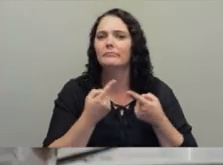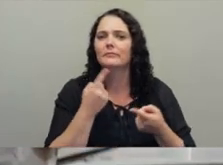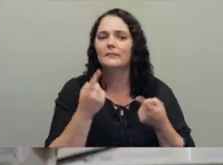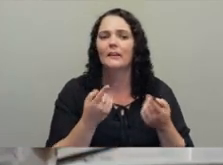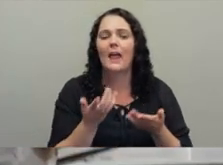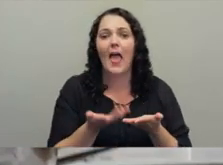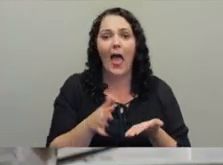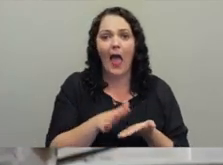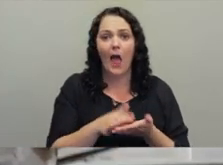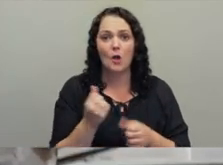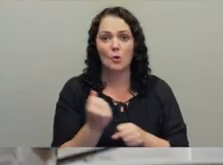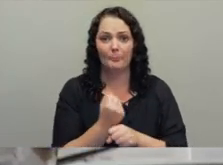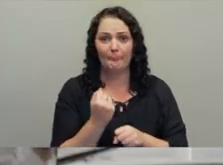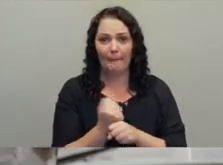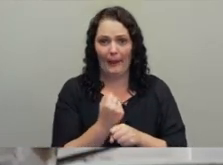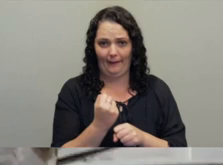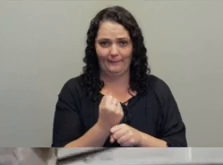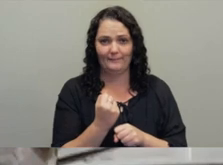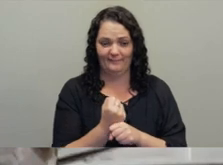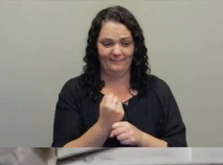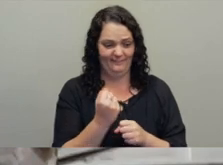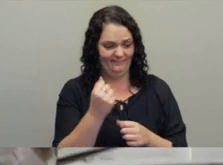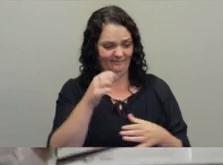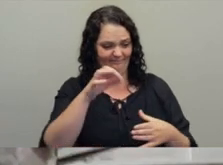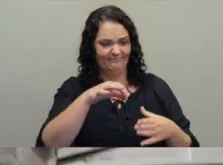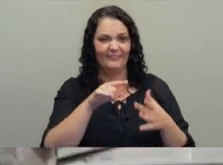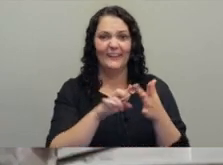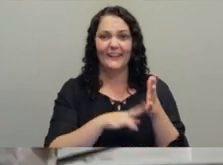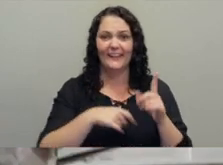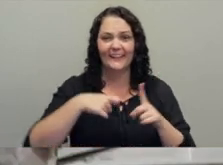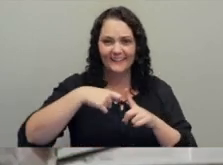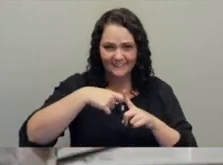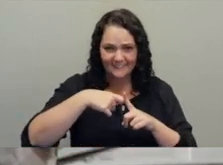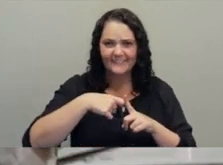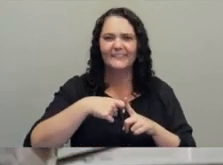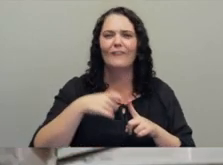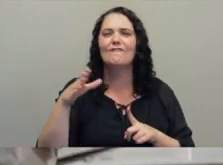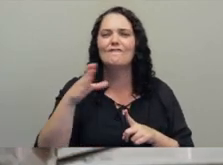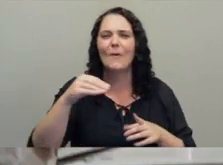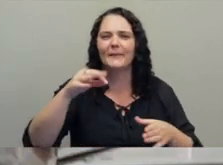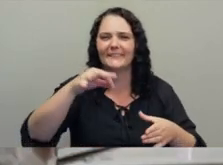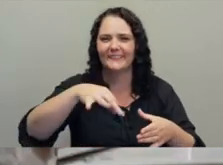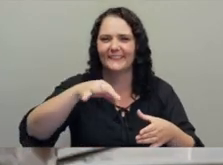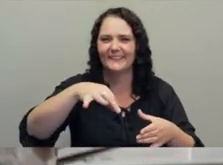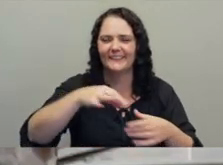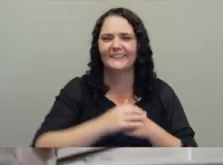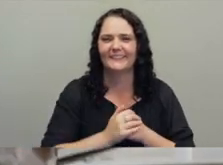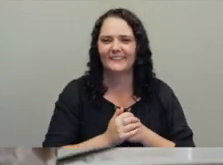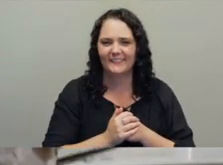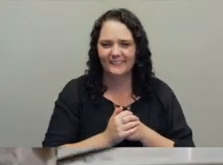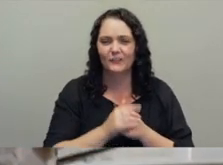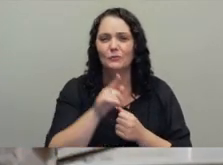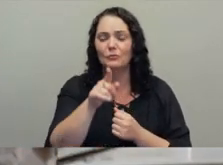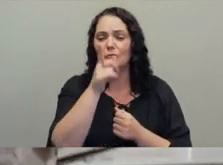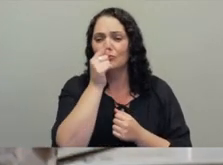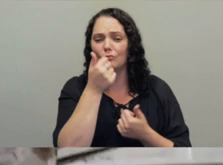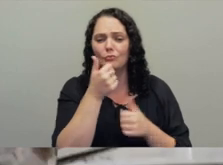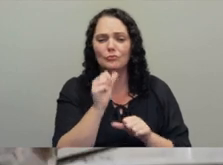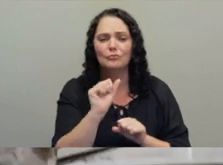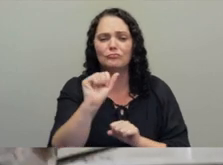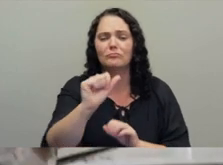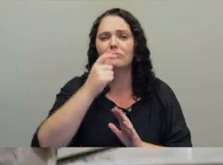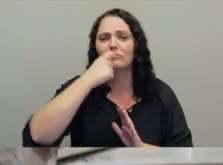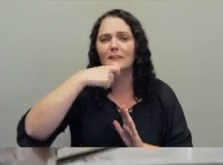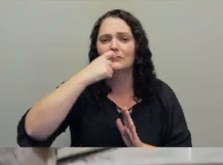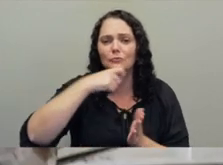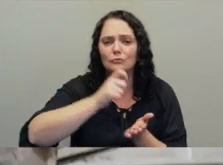ink out of tea, just ordinary black tea, and also how to make a pen that you can use. But if you have a pencil, if you have a